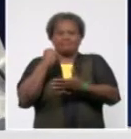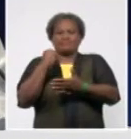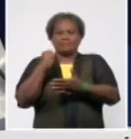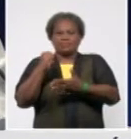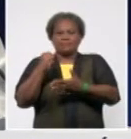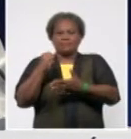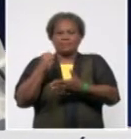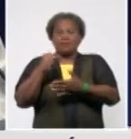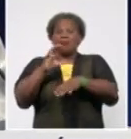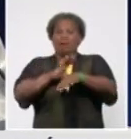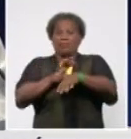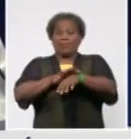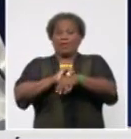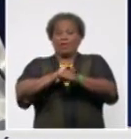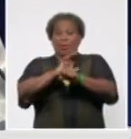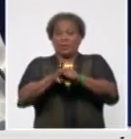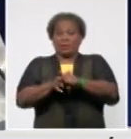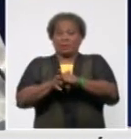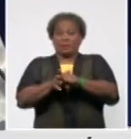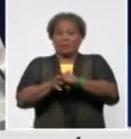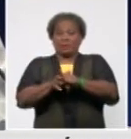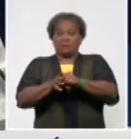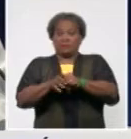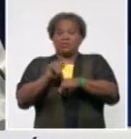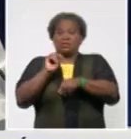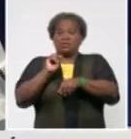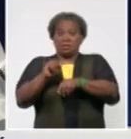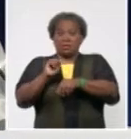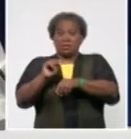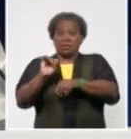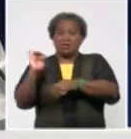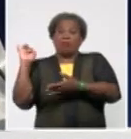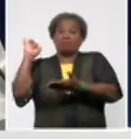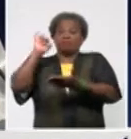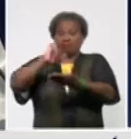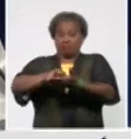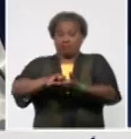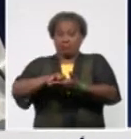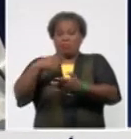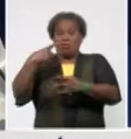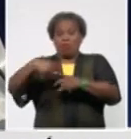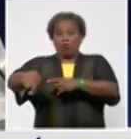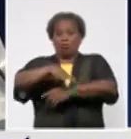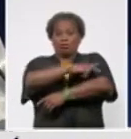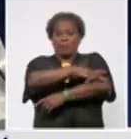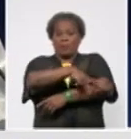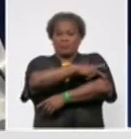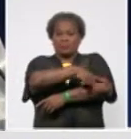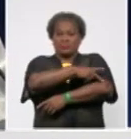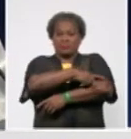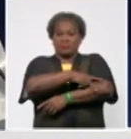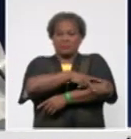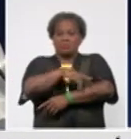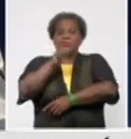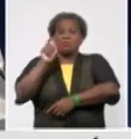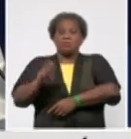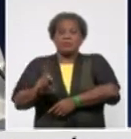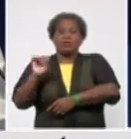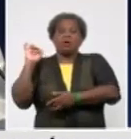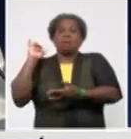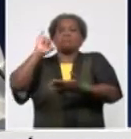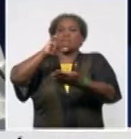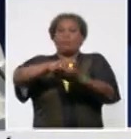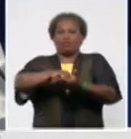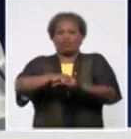Havana, 27 to Ciego de Ávila, 10 to Artemisa, 2 each from Santi Espíritu and